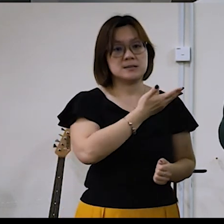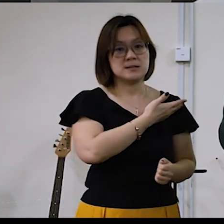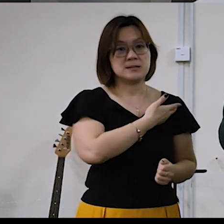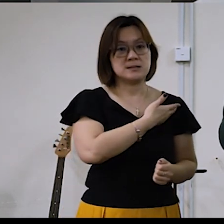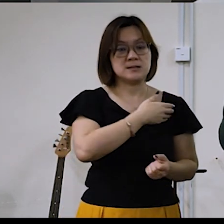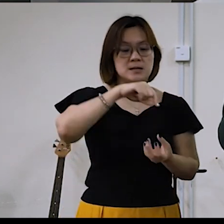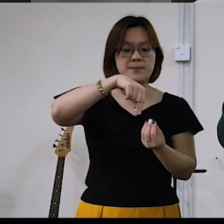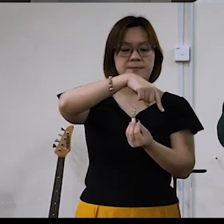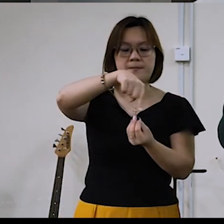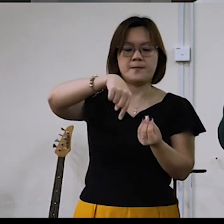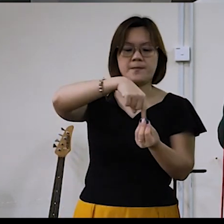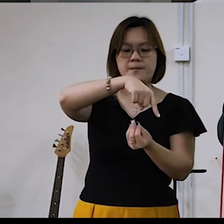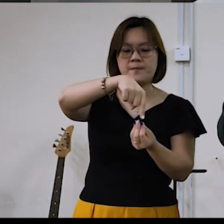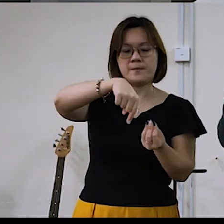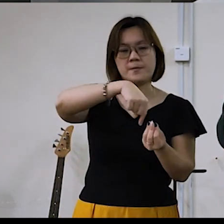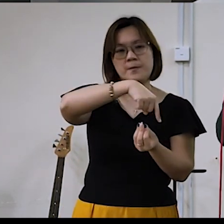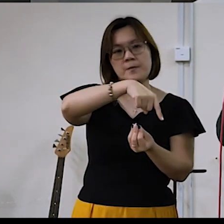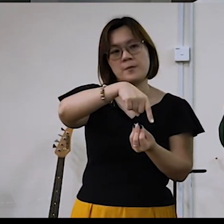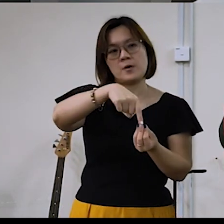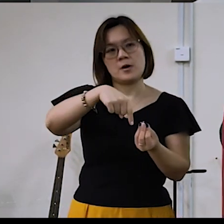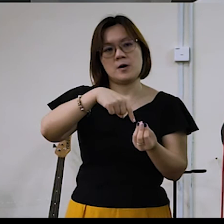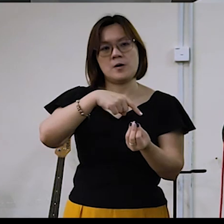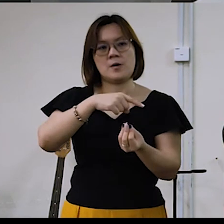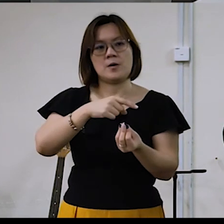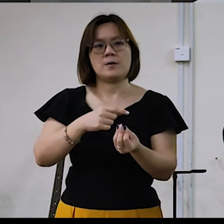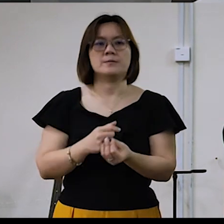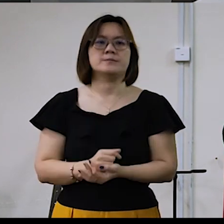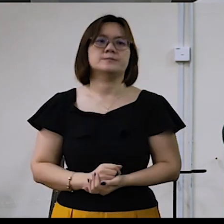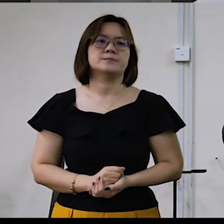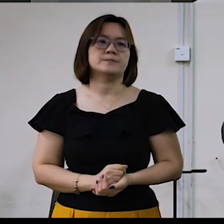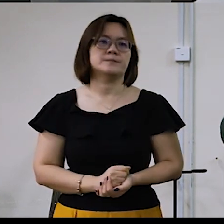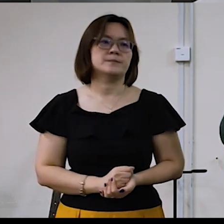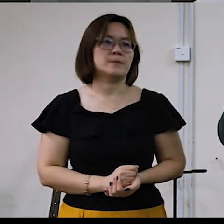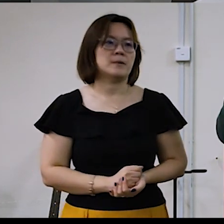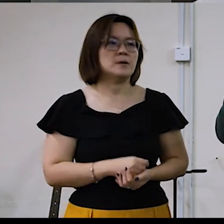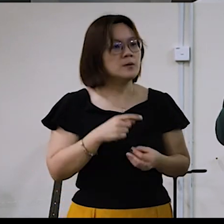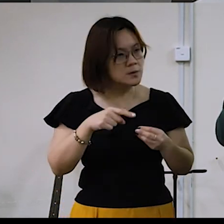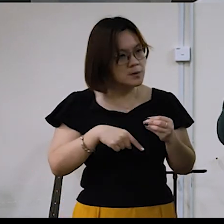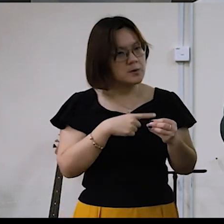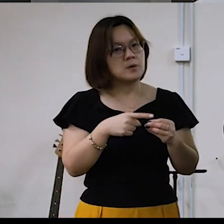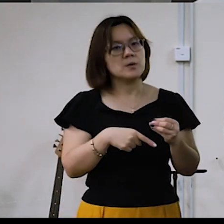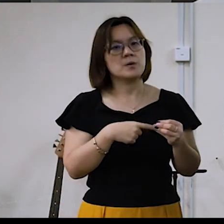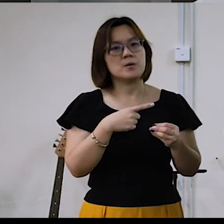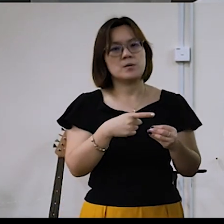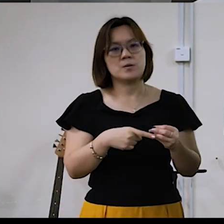don't know, that's not biblical. Water baptism is important. And then followed by